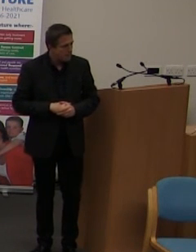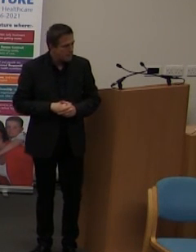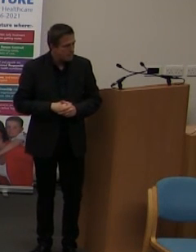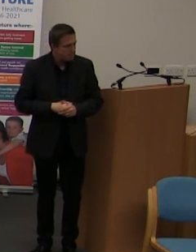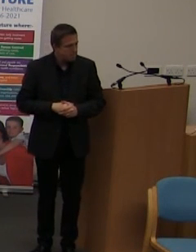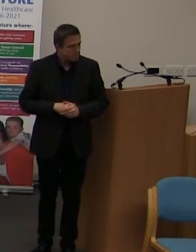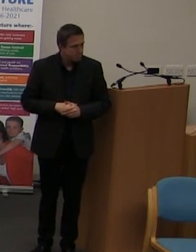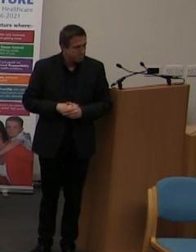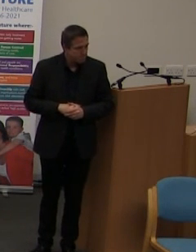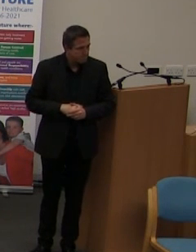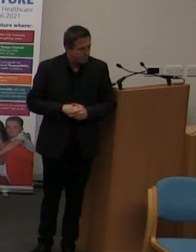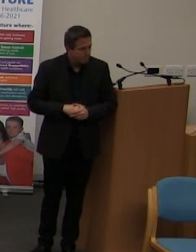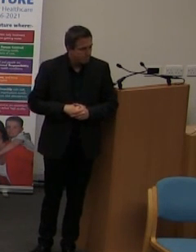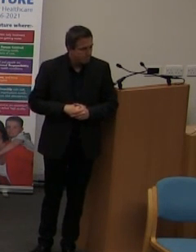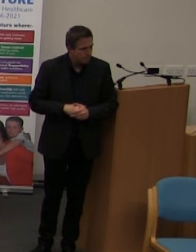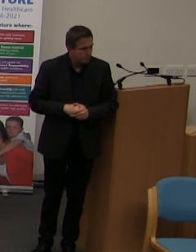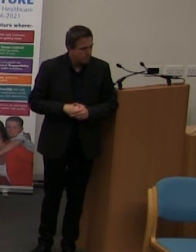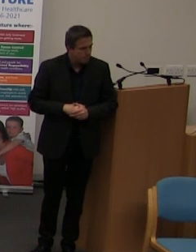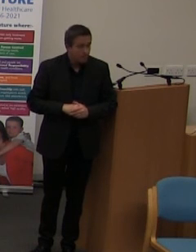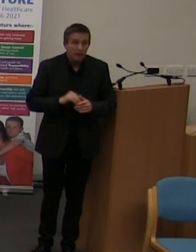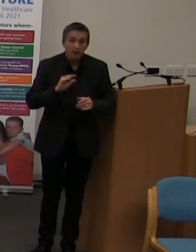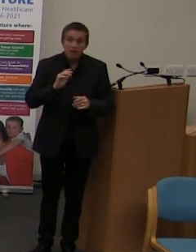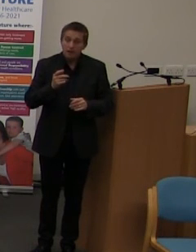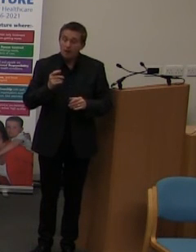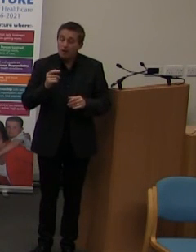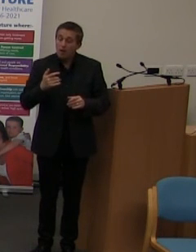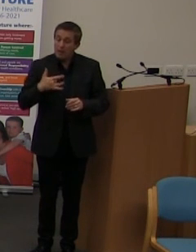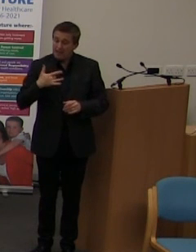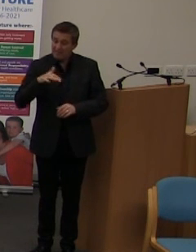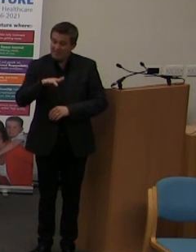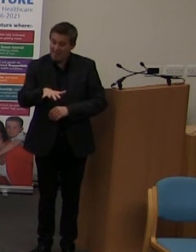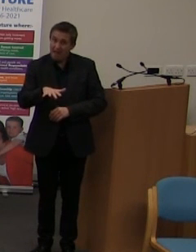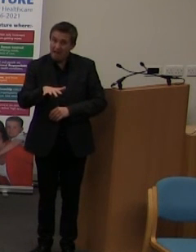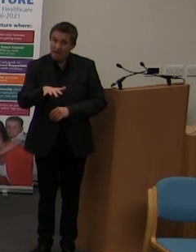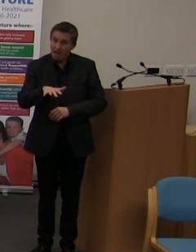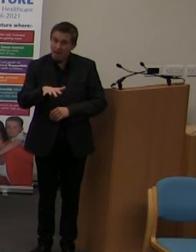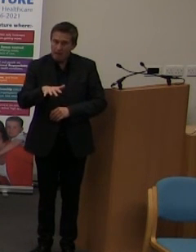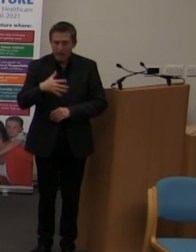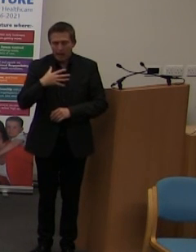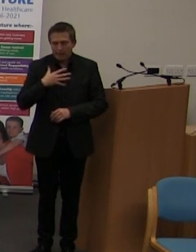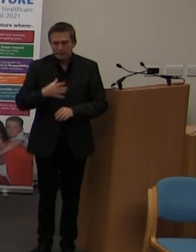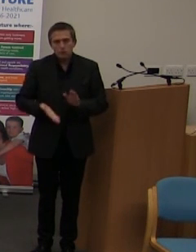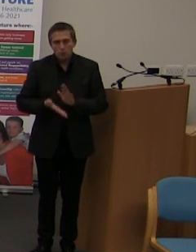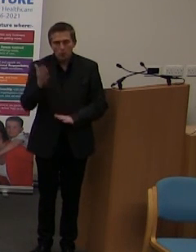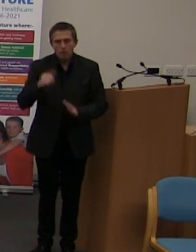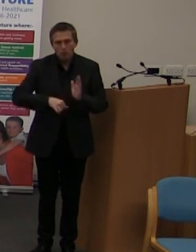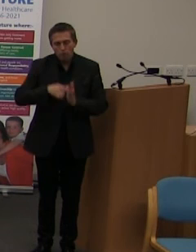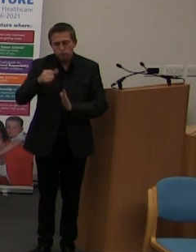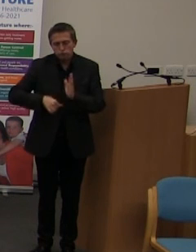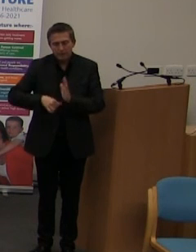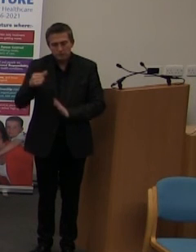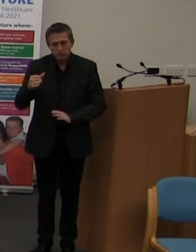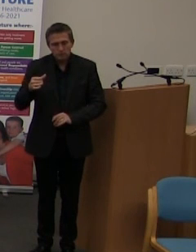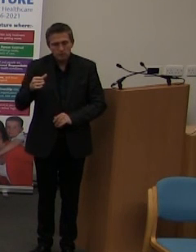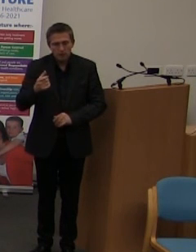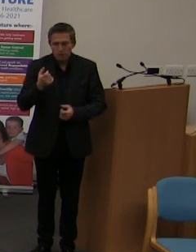Laterally, I developed a number of different things for which I needed operations. And I found,